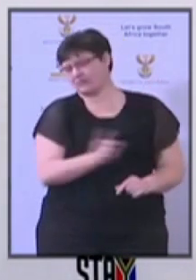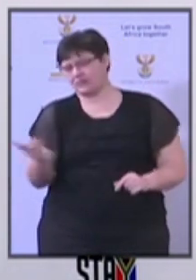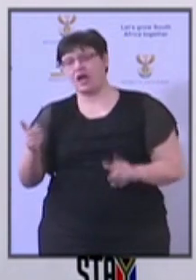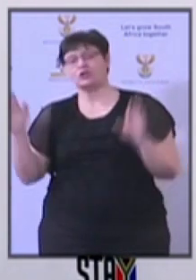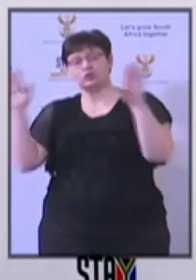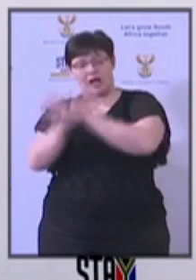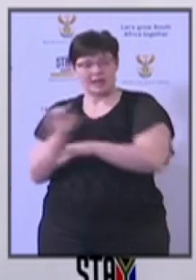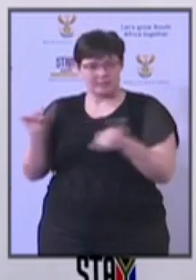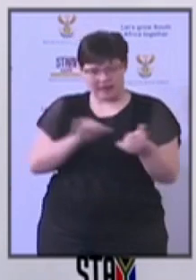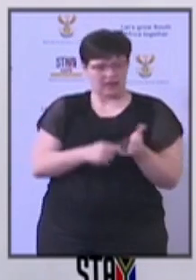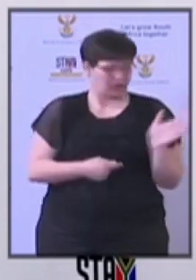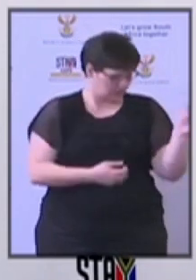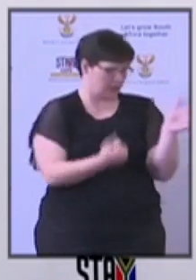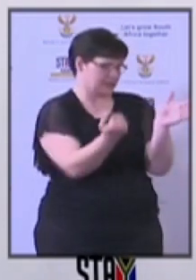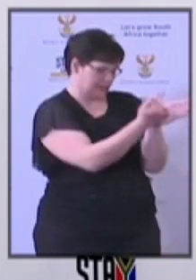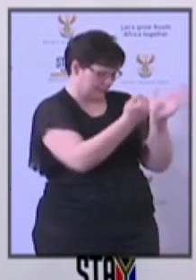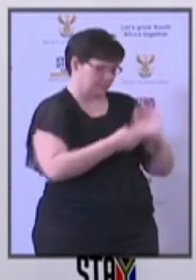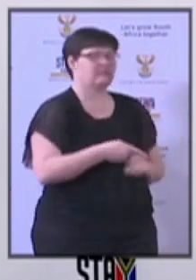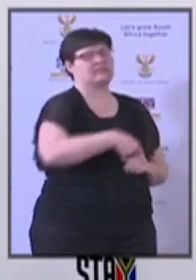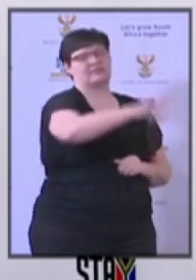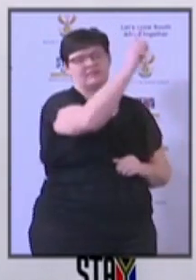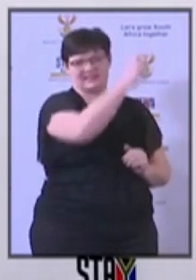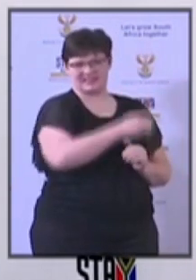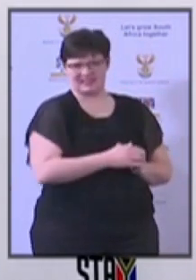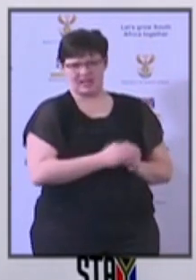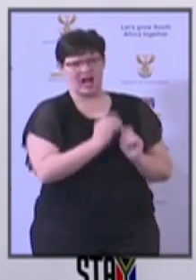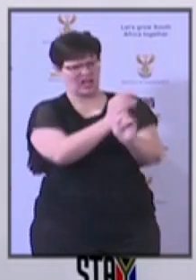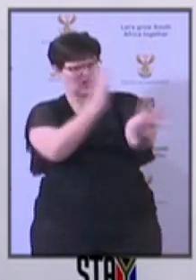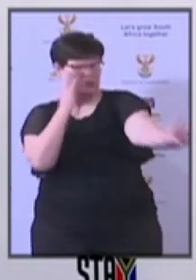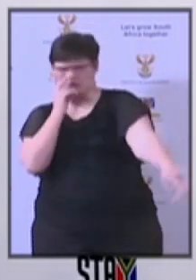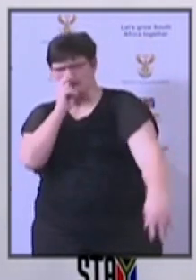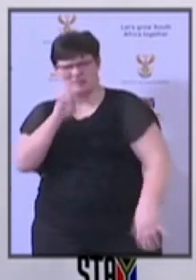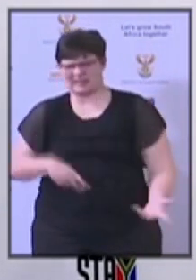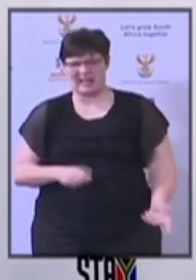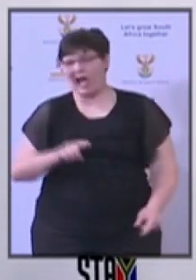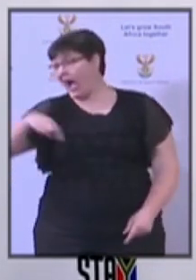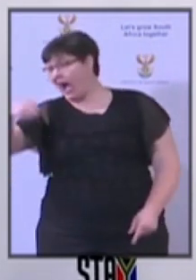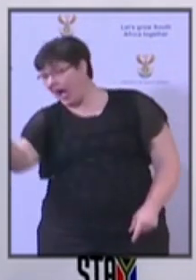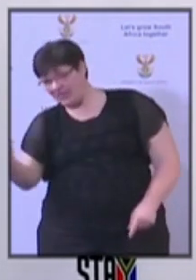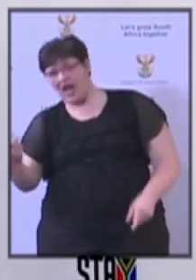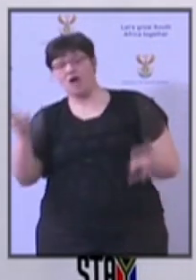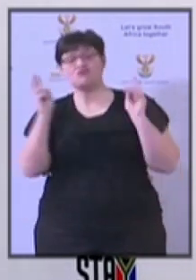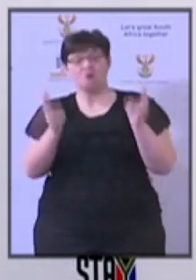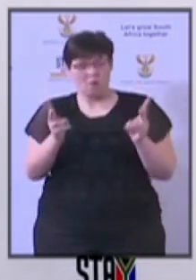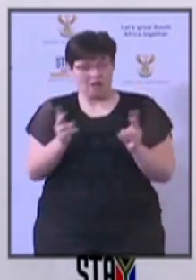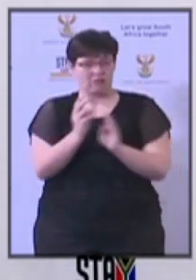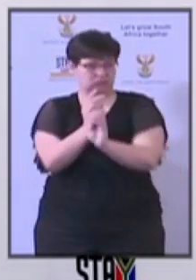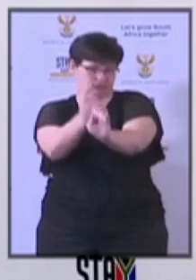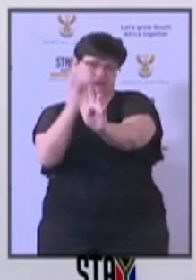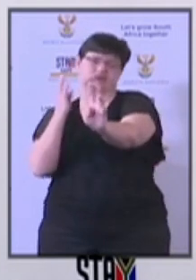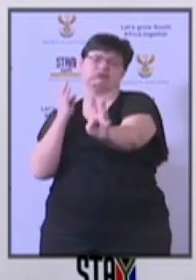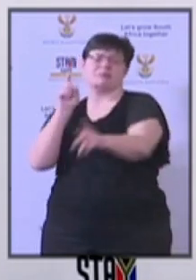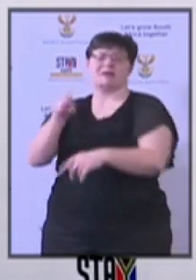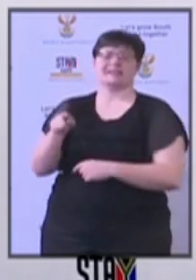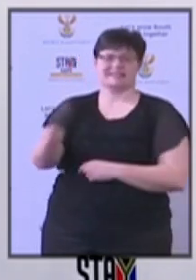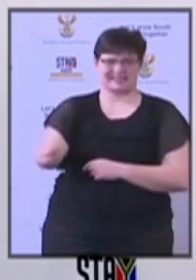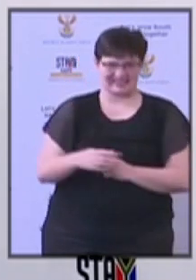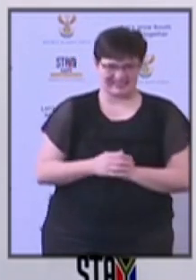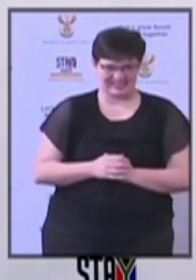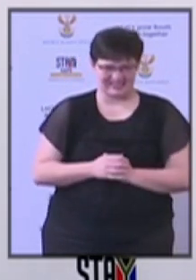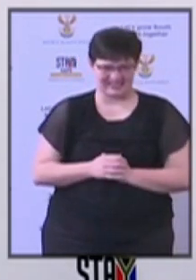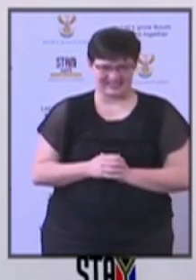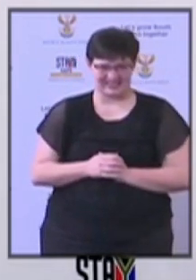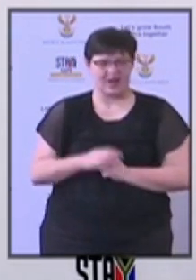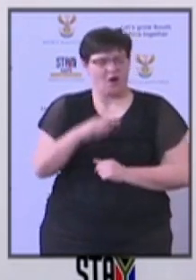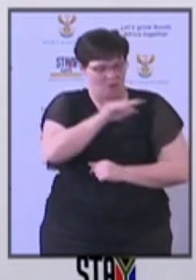when they come back, they produce the permit, and they go. They don't queue like the others on the normal customs and all that. That is